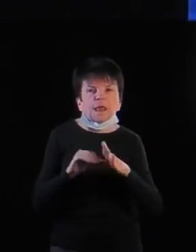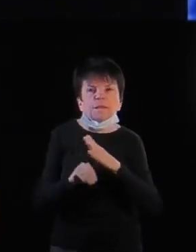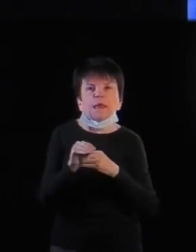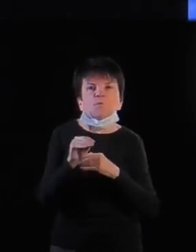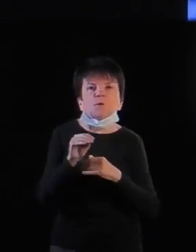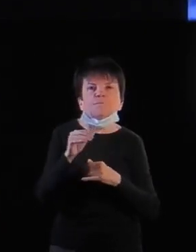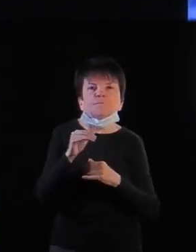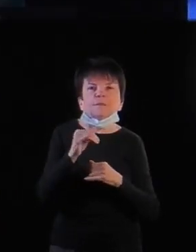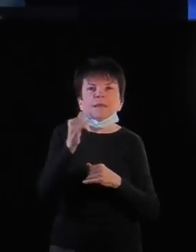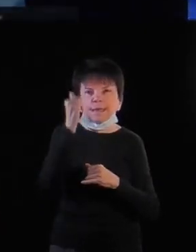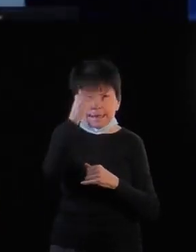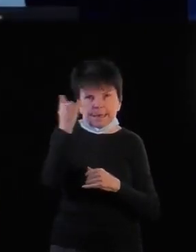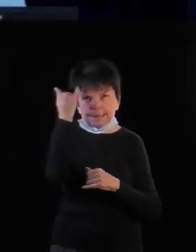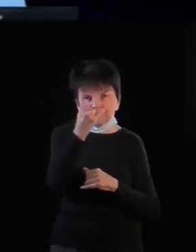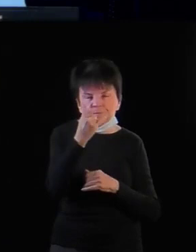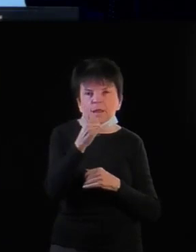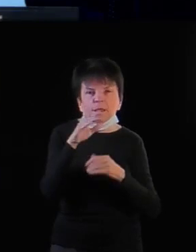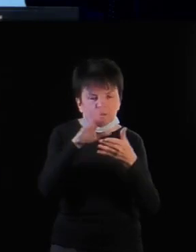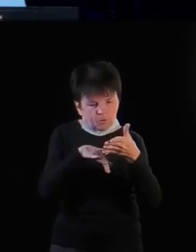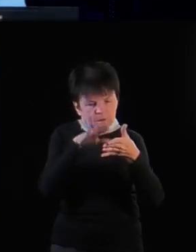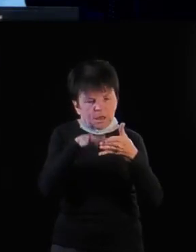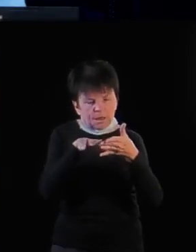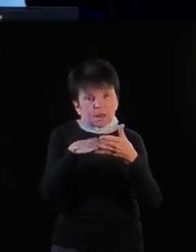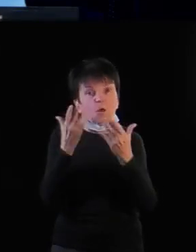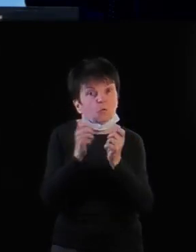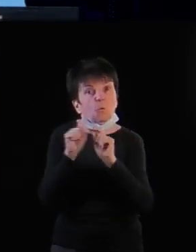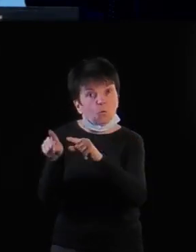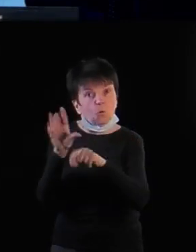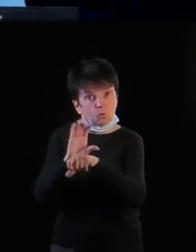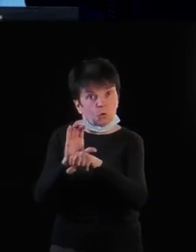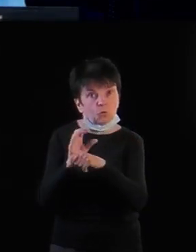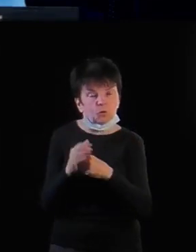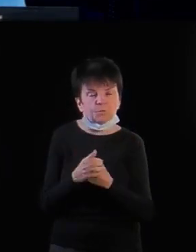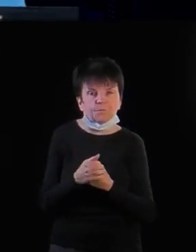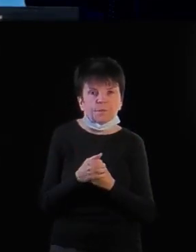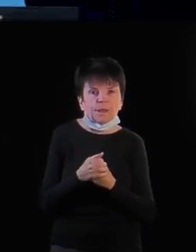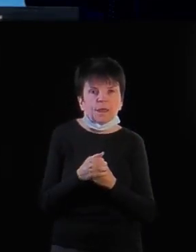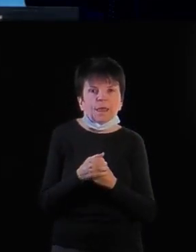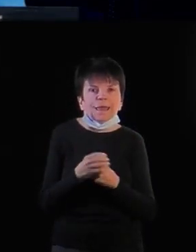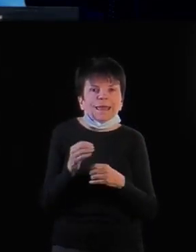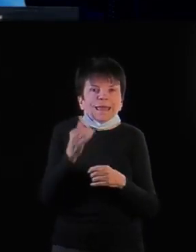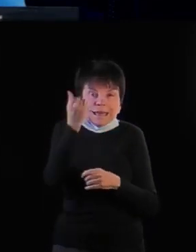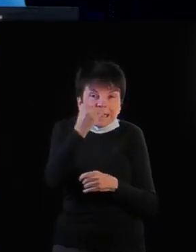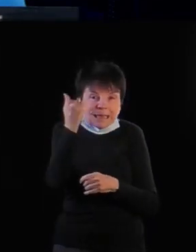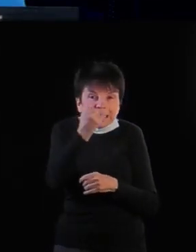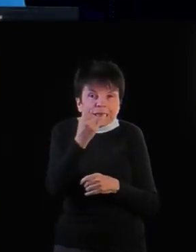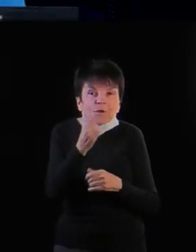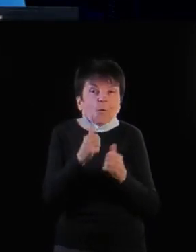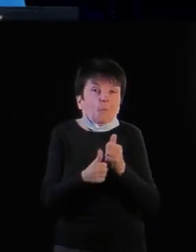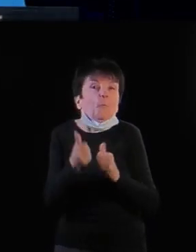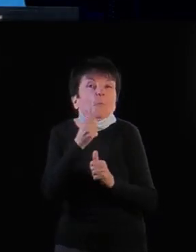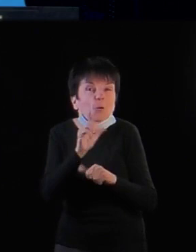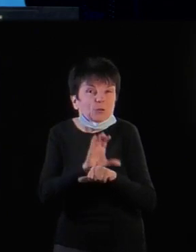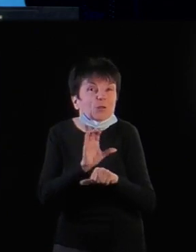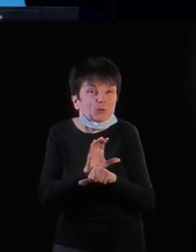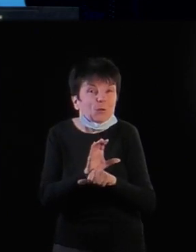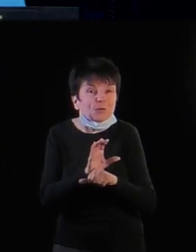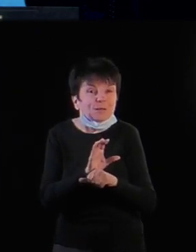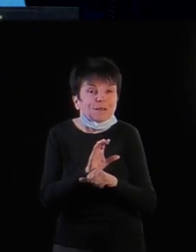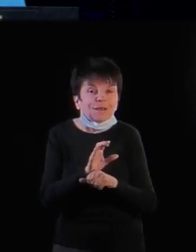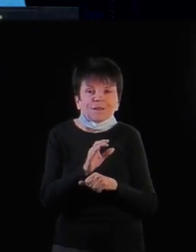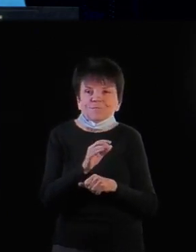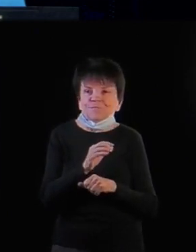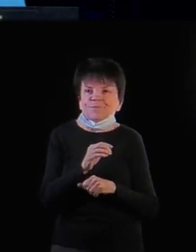as they were in Italy studying, they wanted to go to church. Well, as you may know, in Italy, most every church is a Catholic